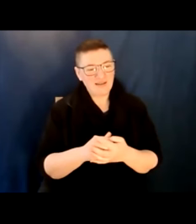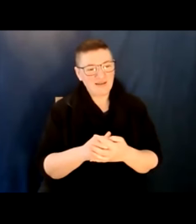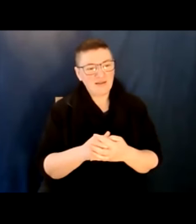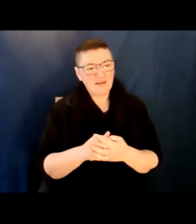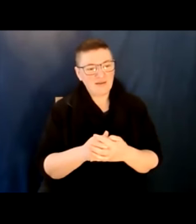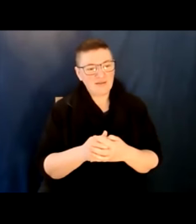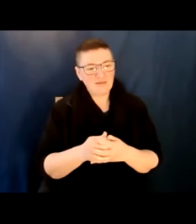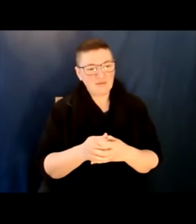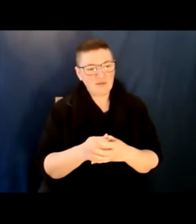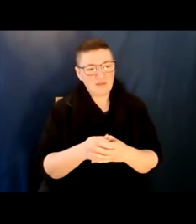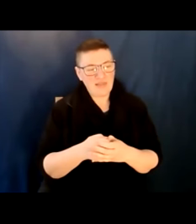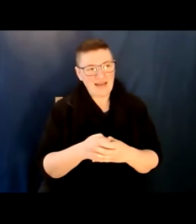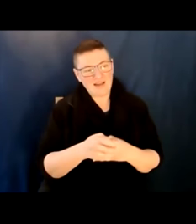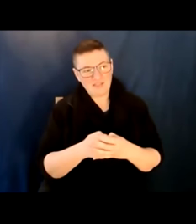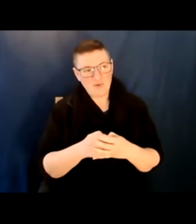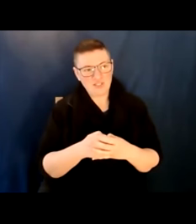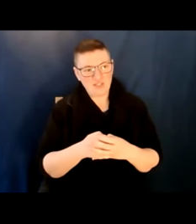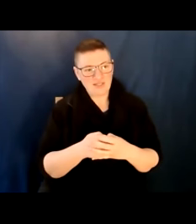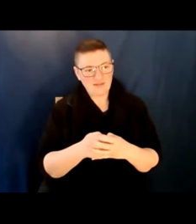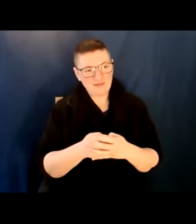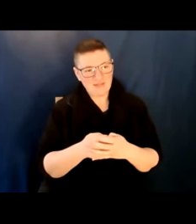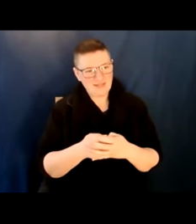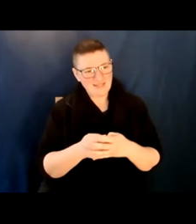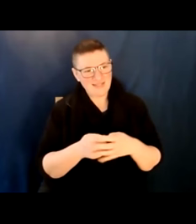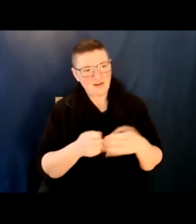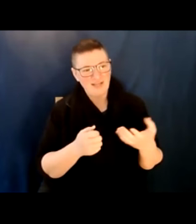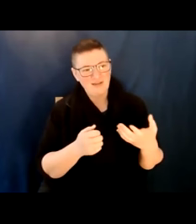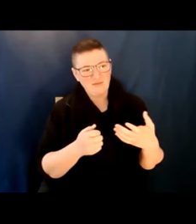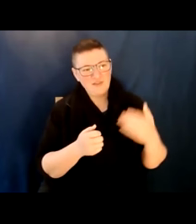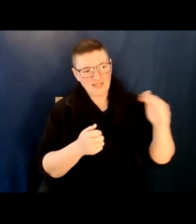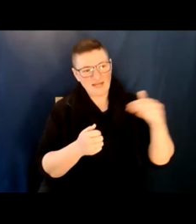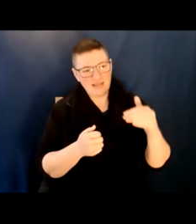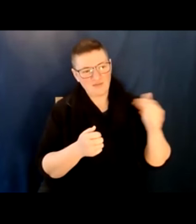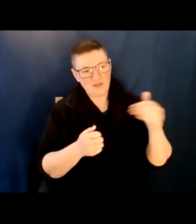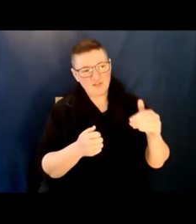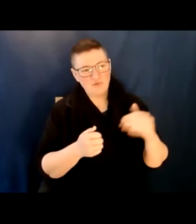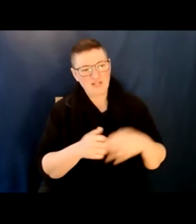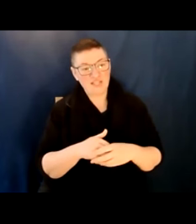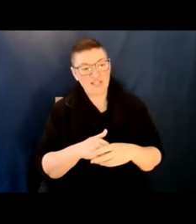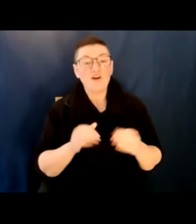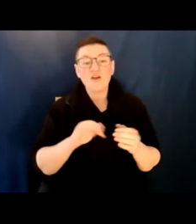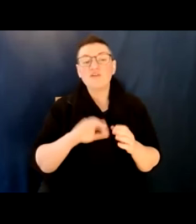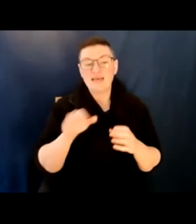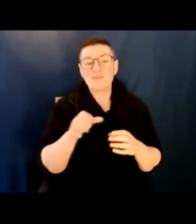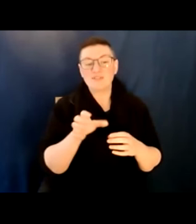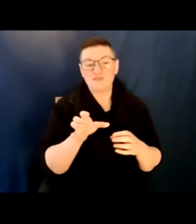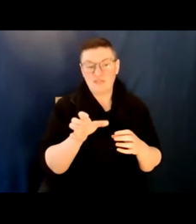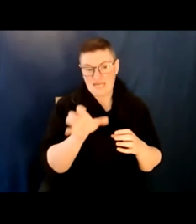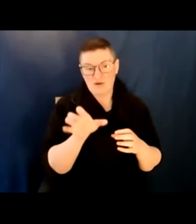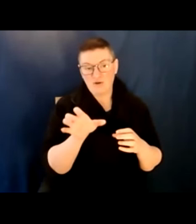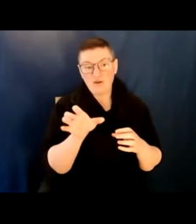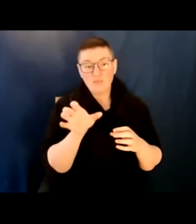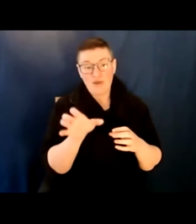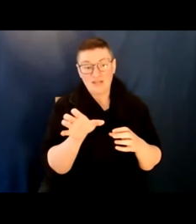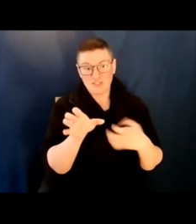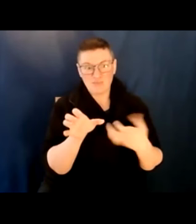Really, that kind of expression doesn't necessarily fit into either of the other two branches. And there are other examples of